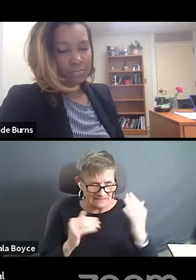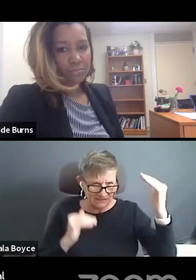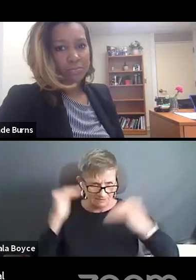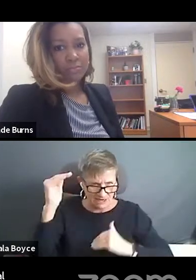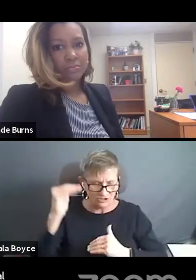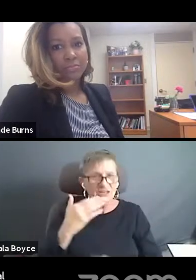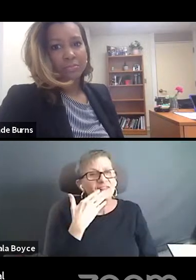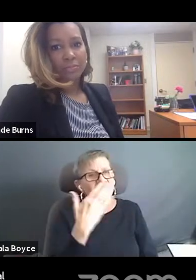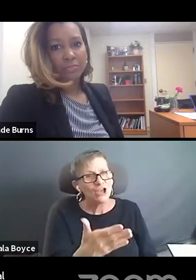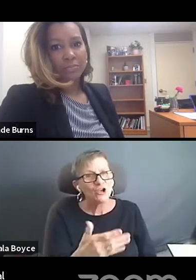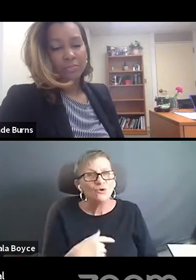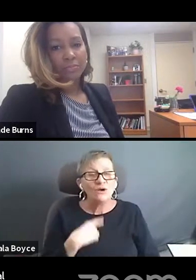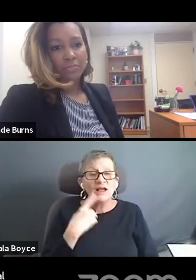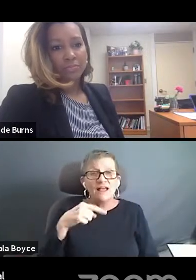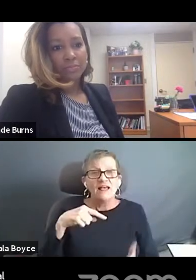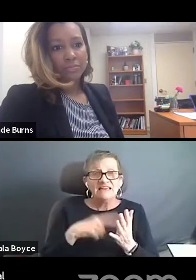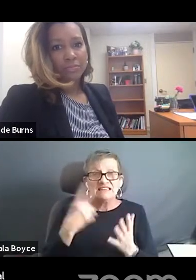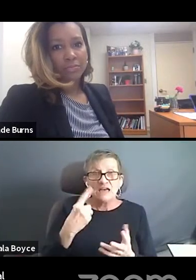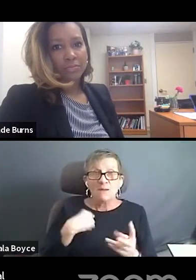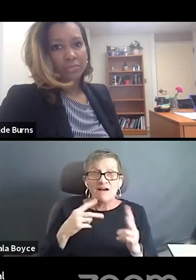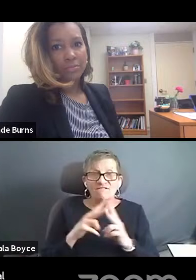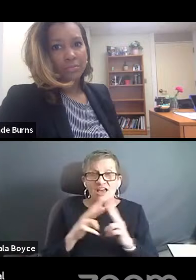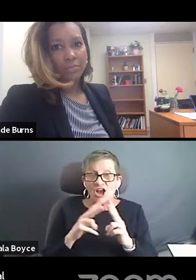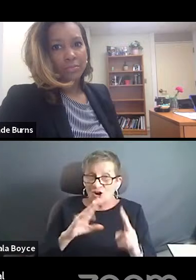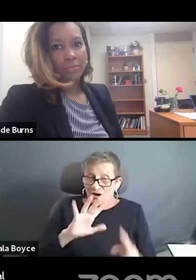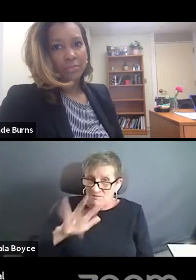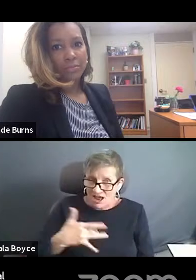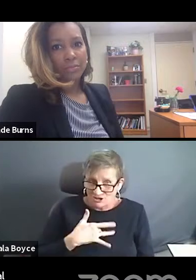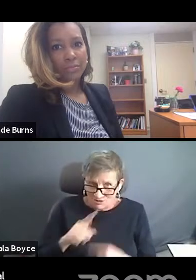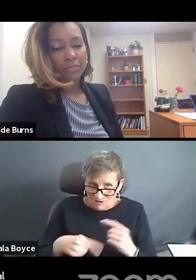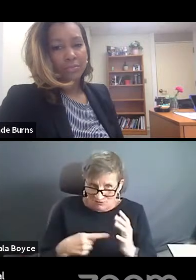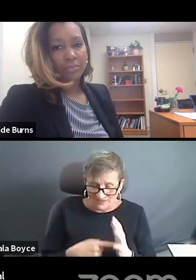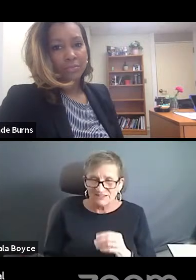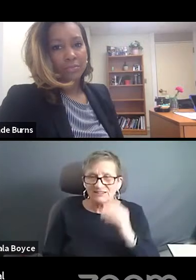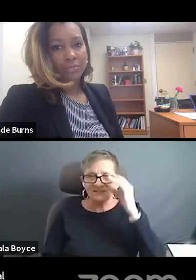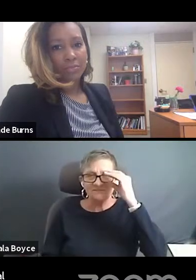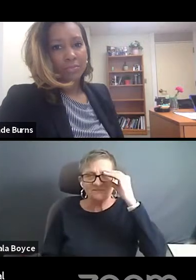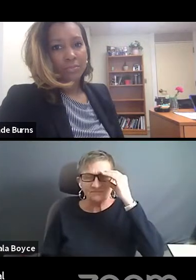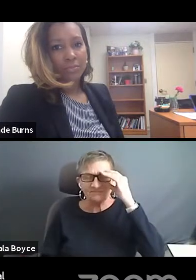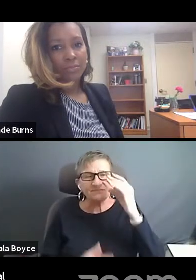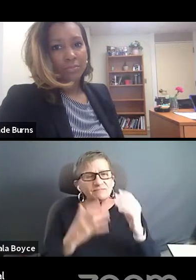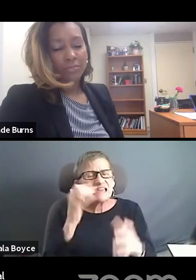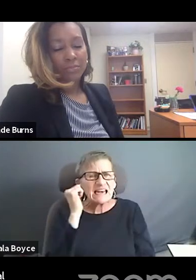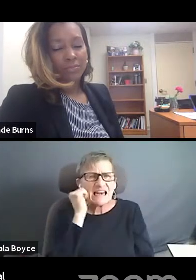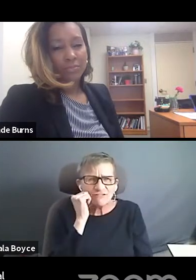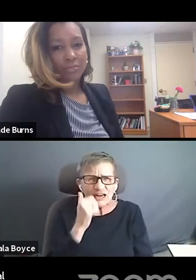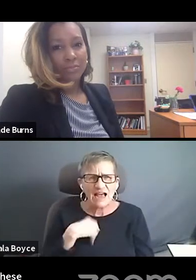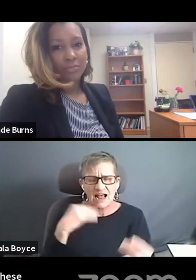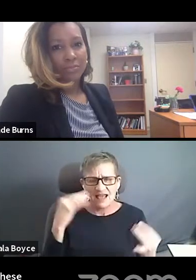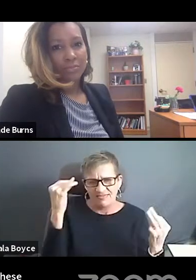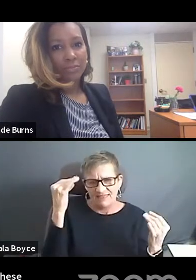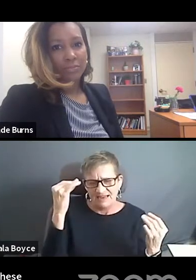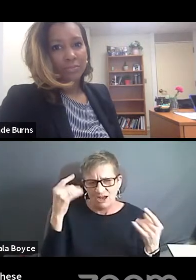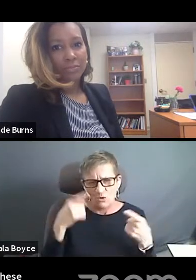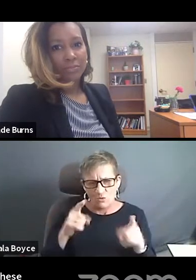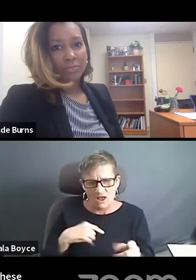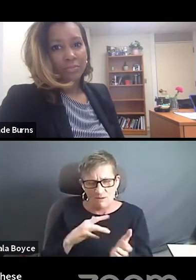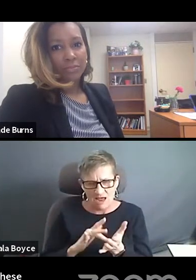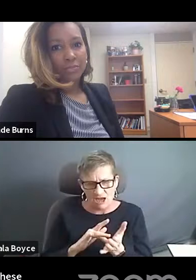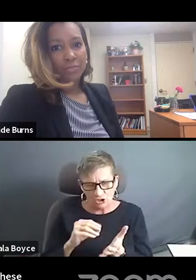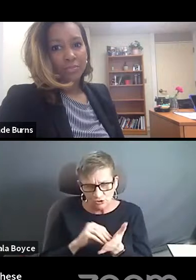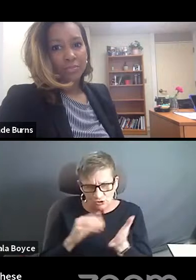Thank you. So this is something that I am very, very passionate about. And every day, I think as a medical student and as a